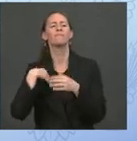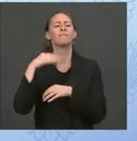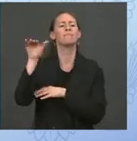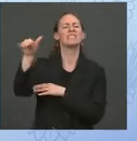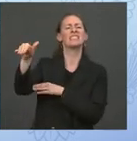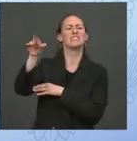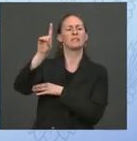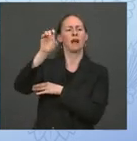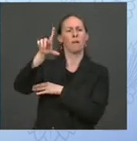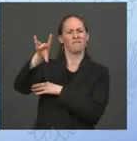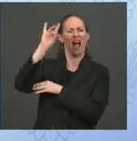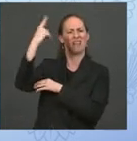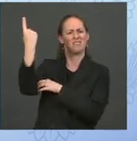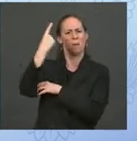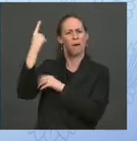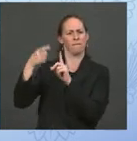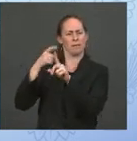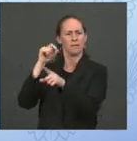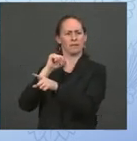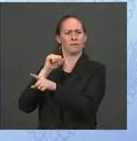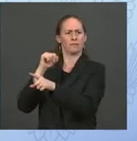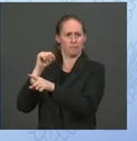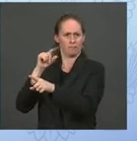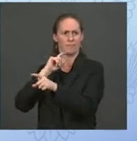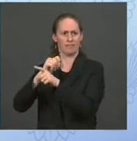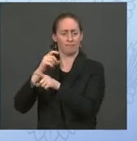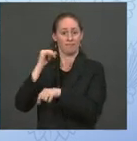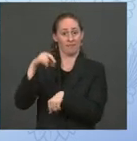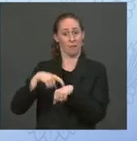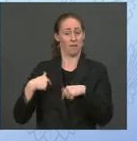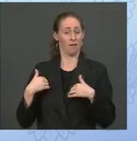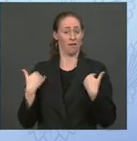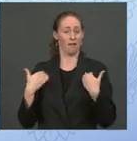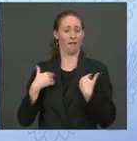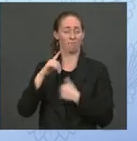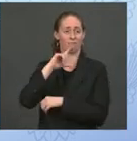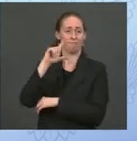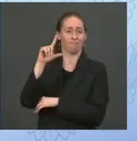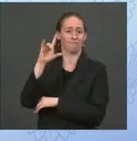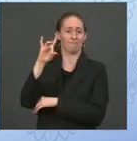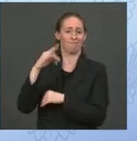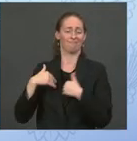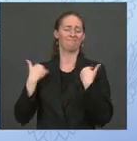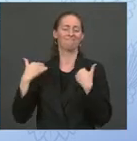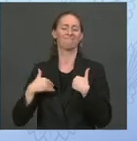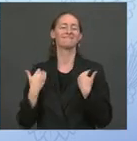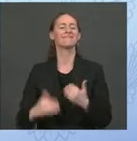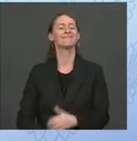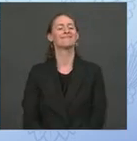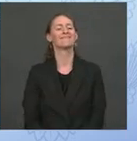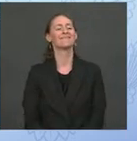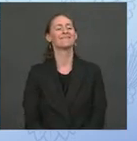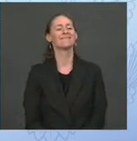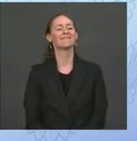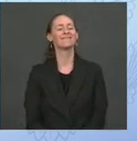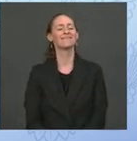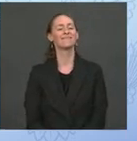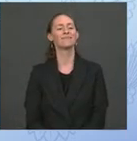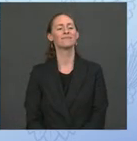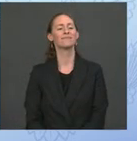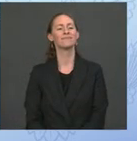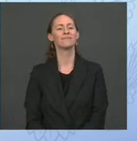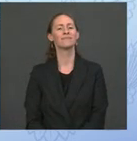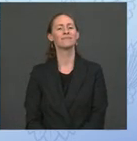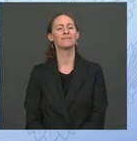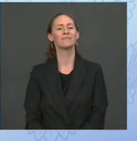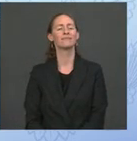Senate. I was 28 years old as part of this group of people. And I kept trying to get people who